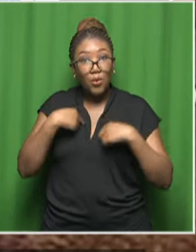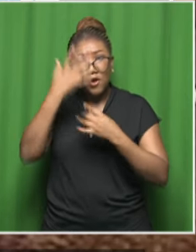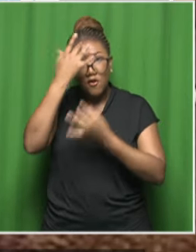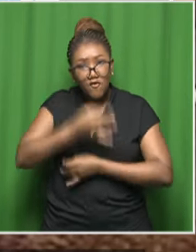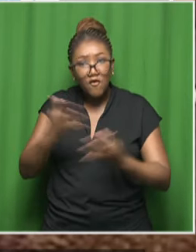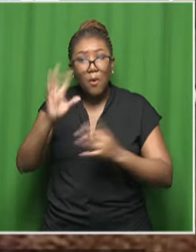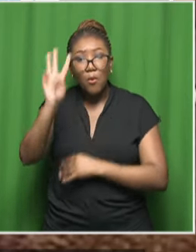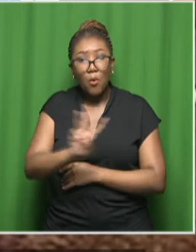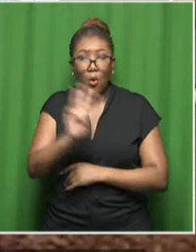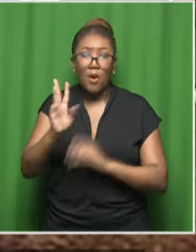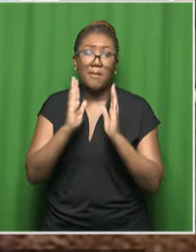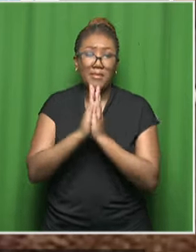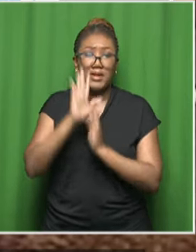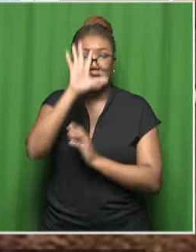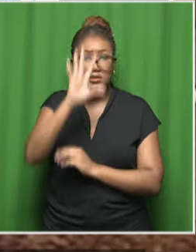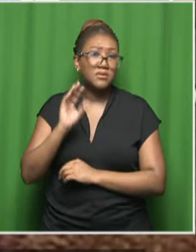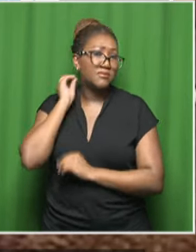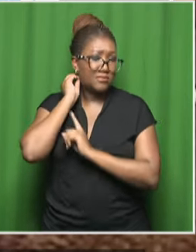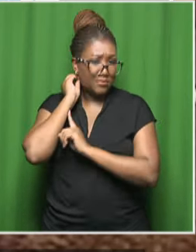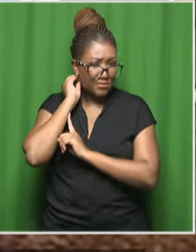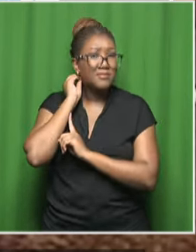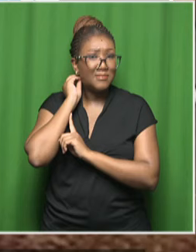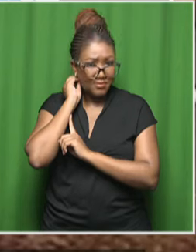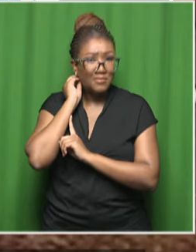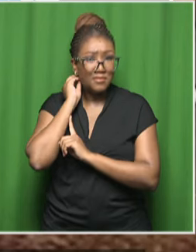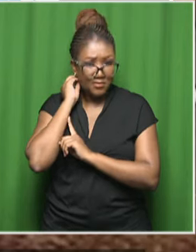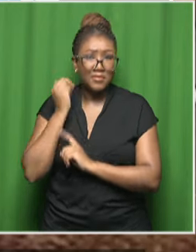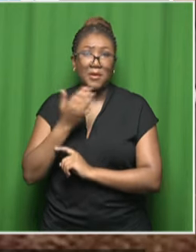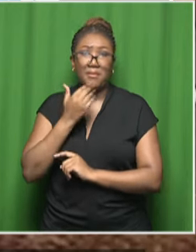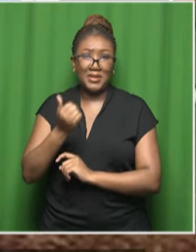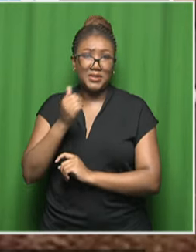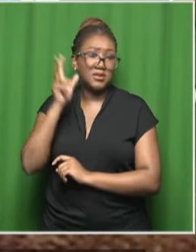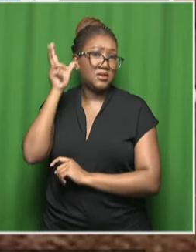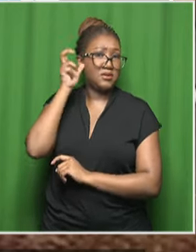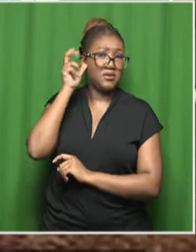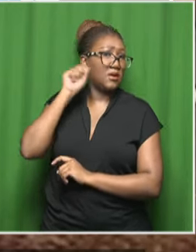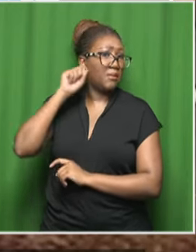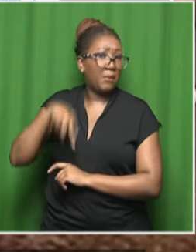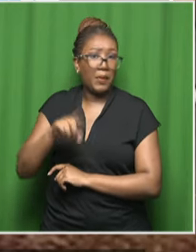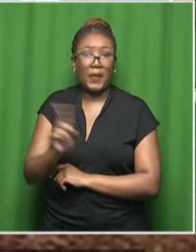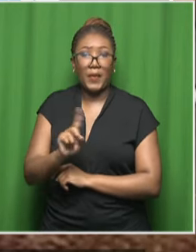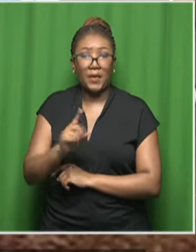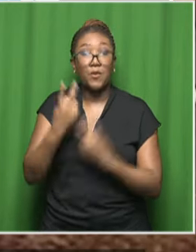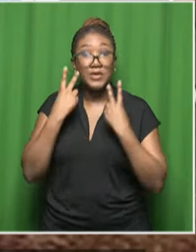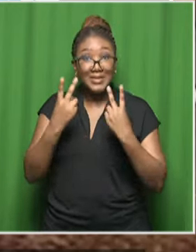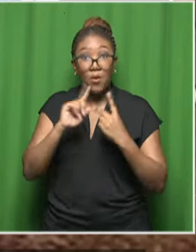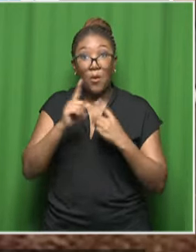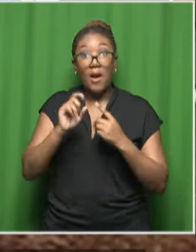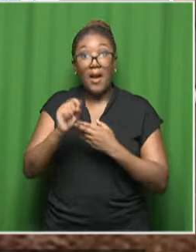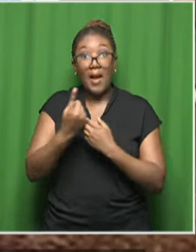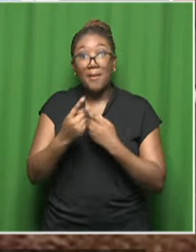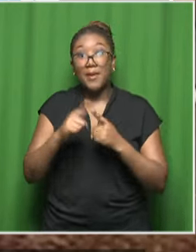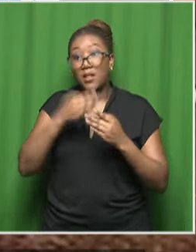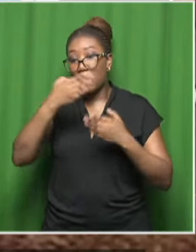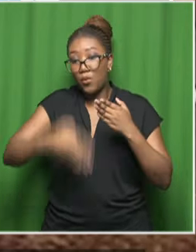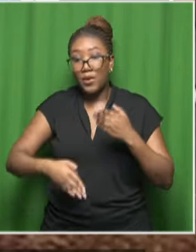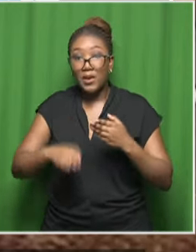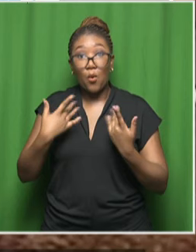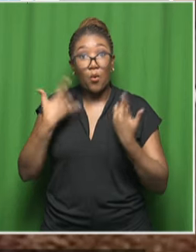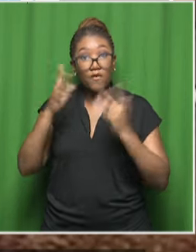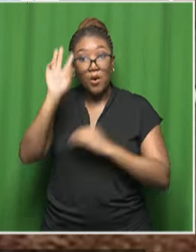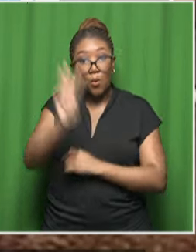know, you take them serious. You take them in the way that they are meant to be. The hardest thing that we discovered over the weekend is when there is a warning